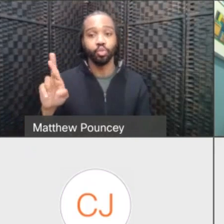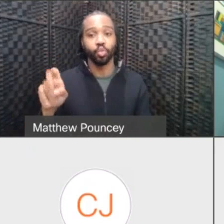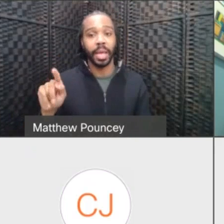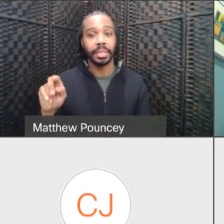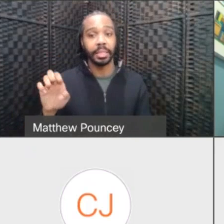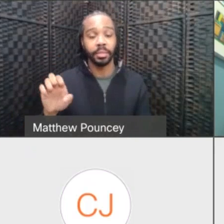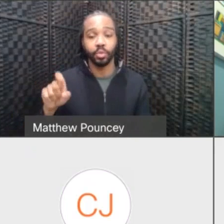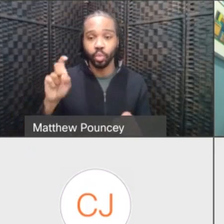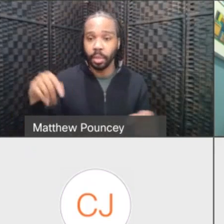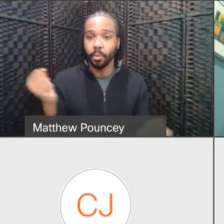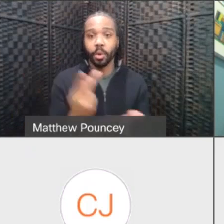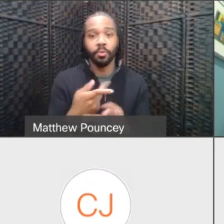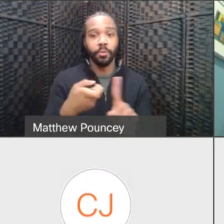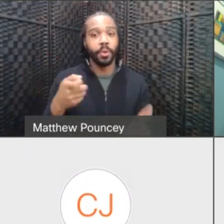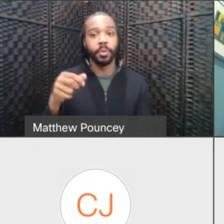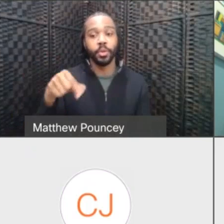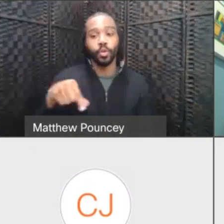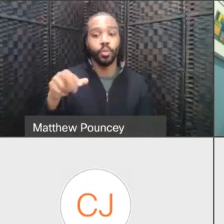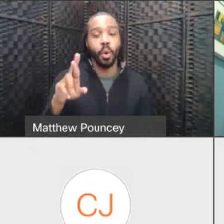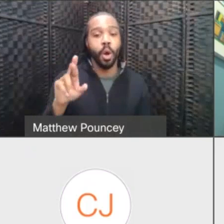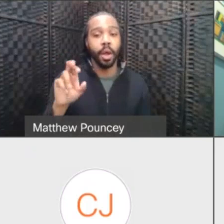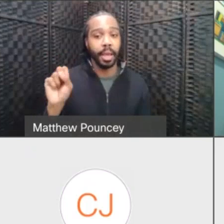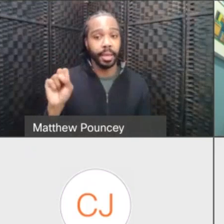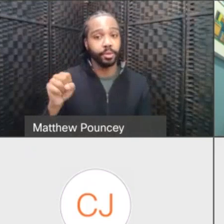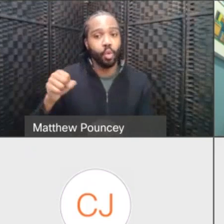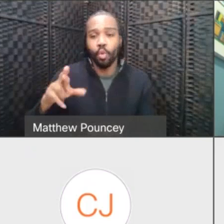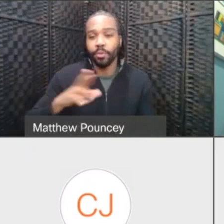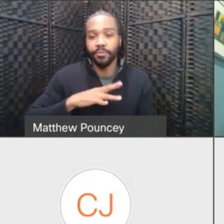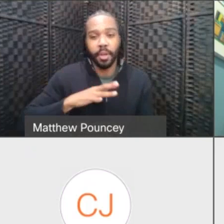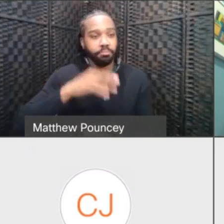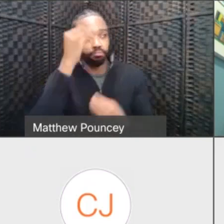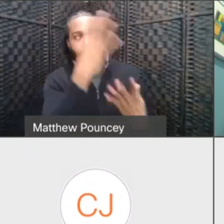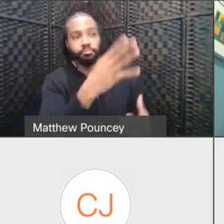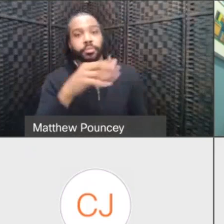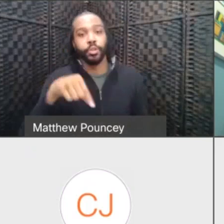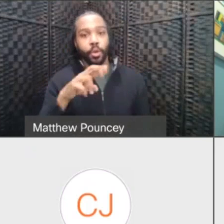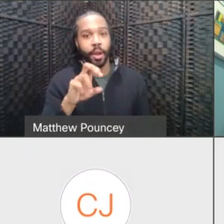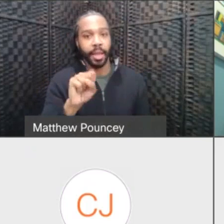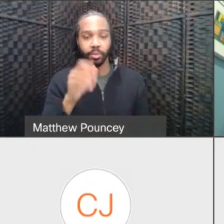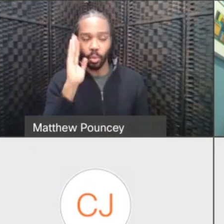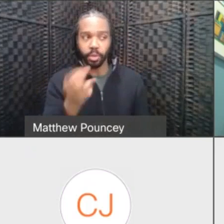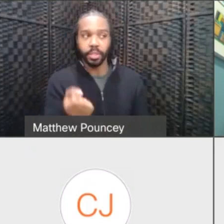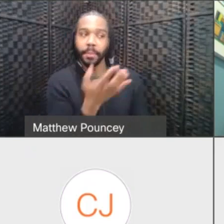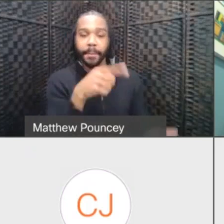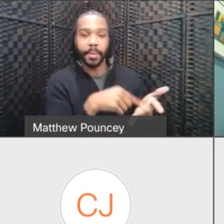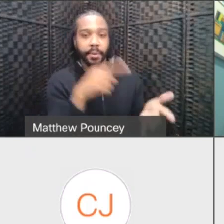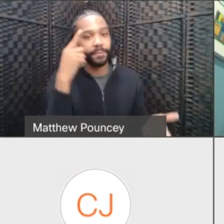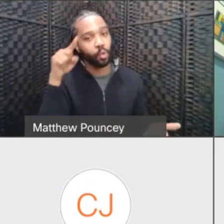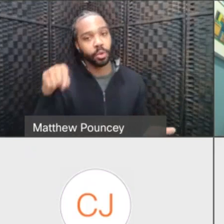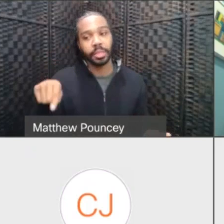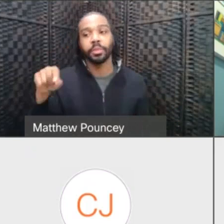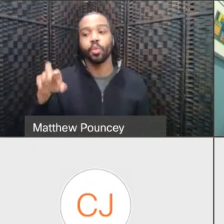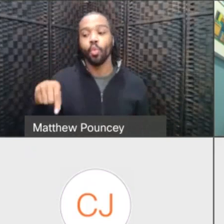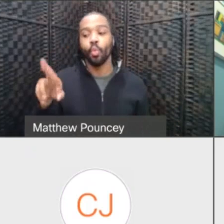it sufficient simply to notify the QRS that we plan to bill the quarantine rate based on positive cases in the home?